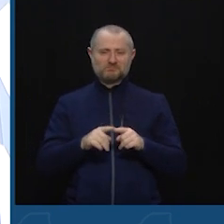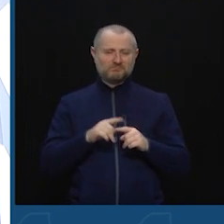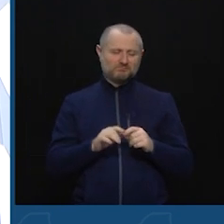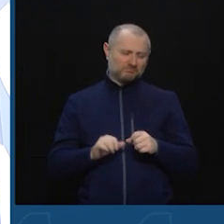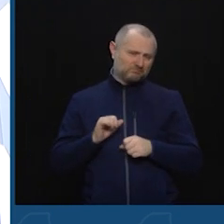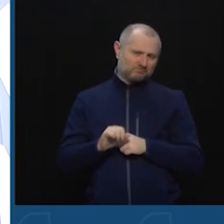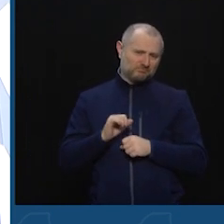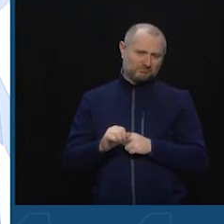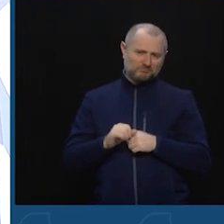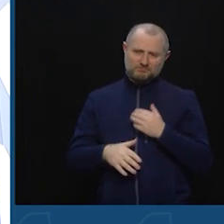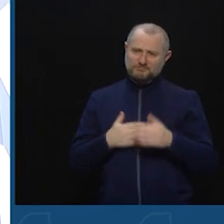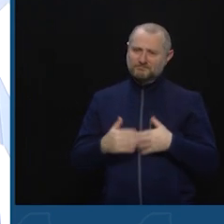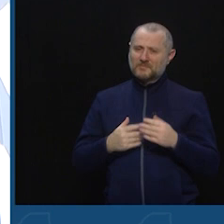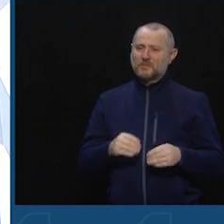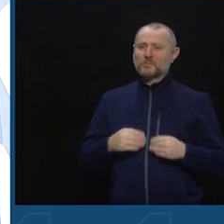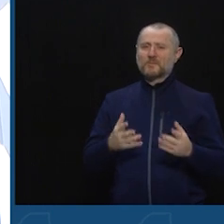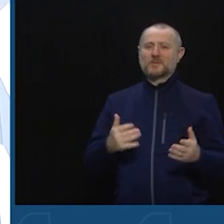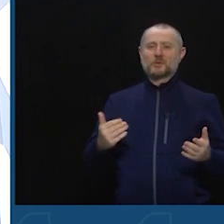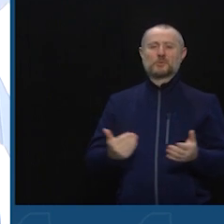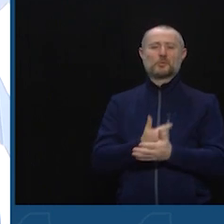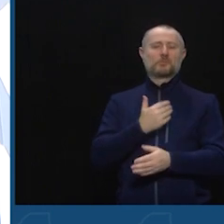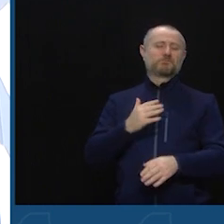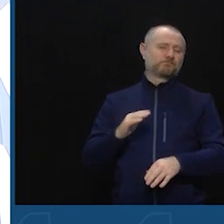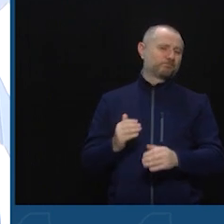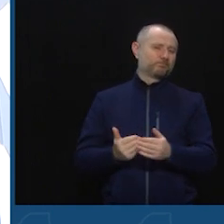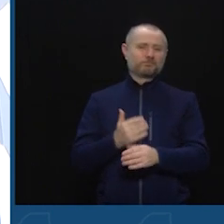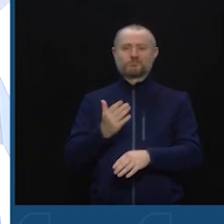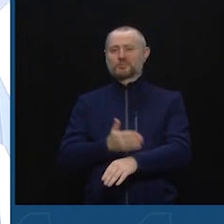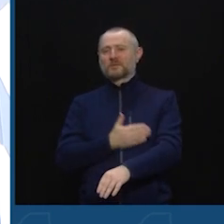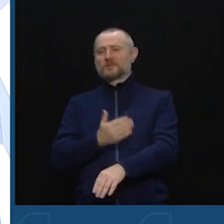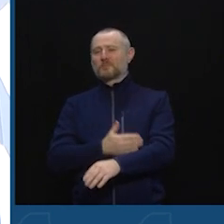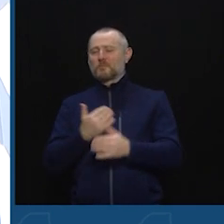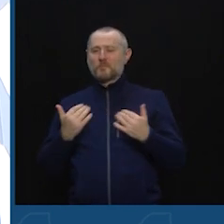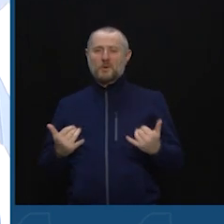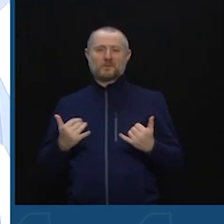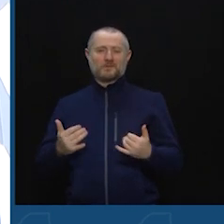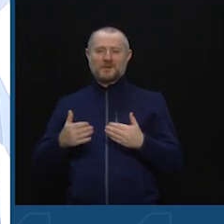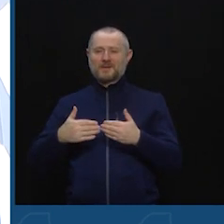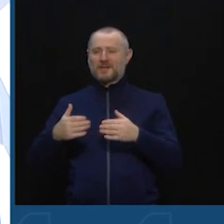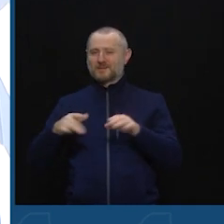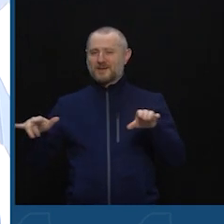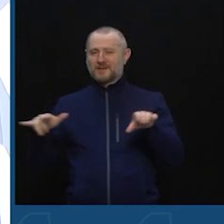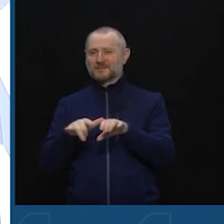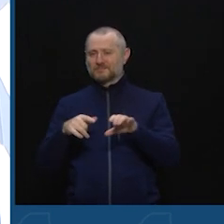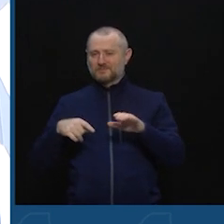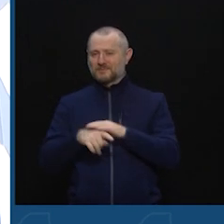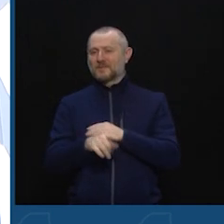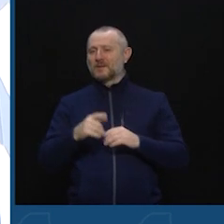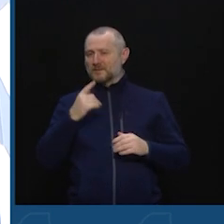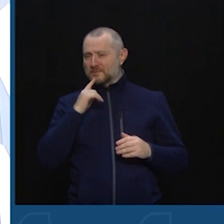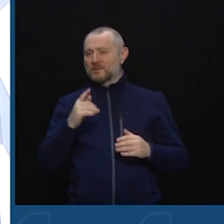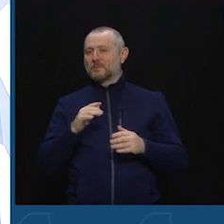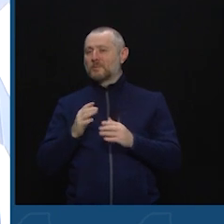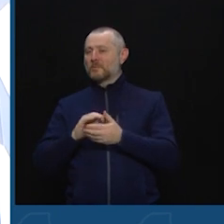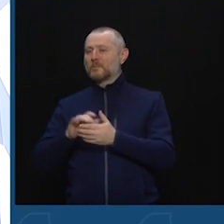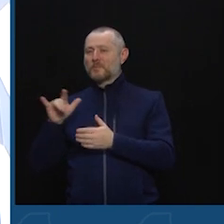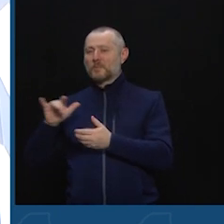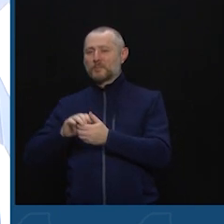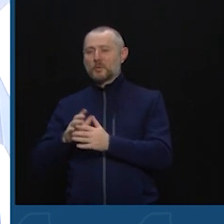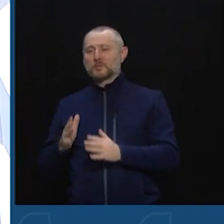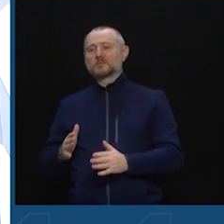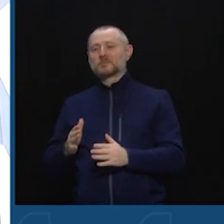deliver this modern gateway to New York City. Thank you to our airline partners, American, Air